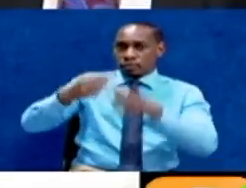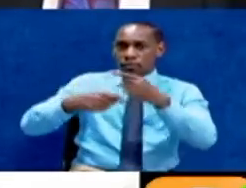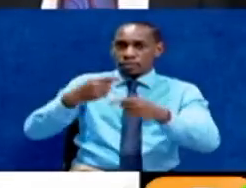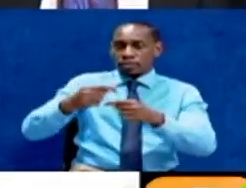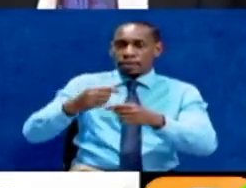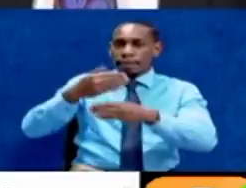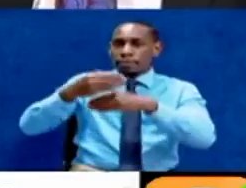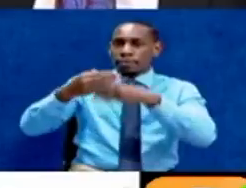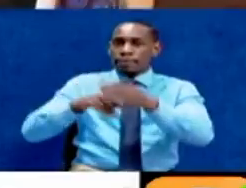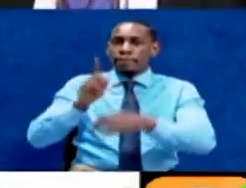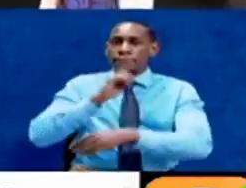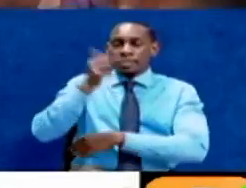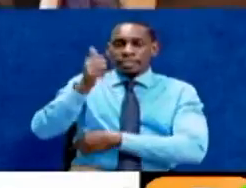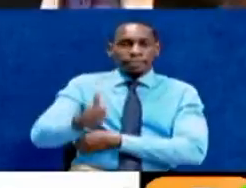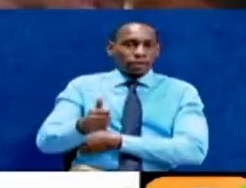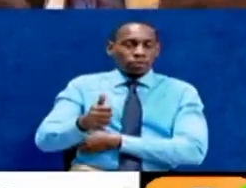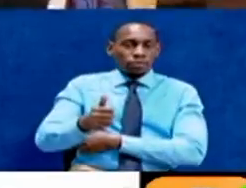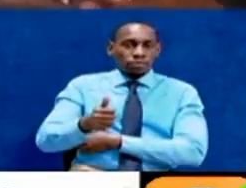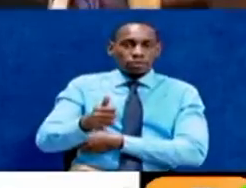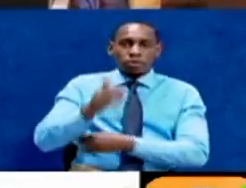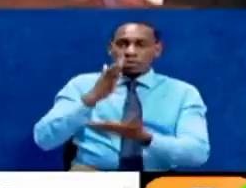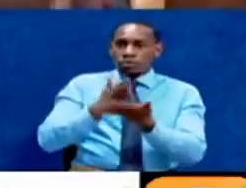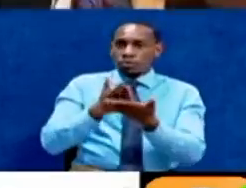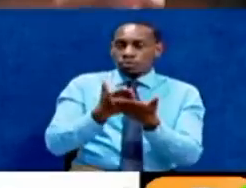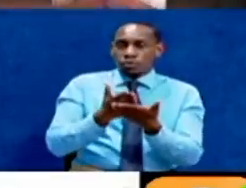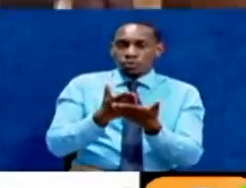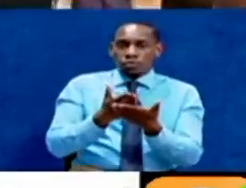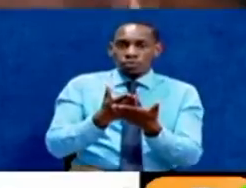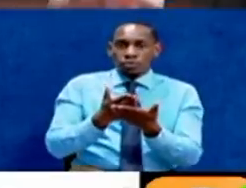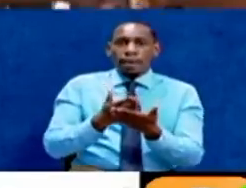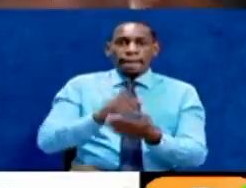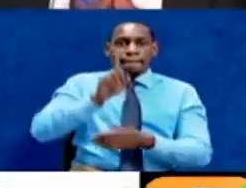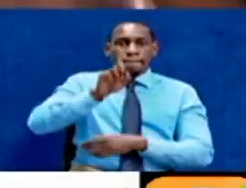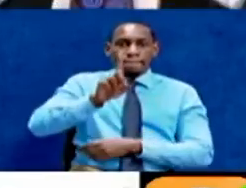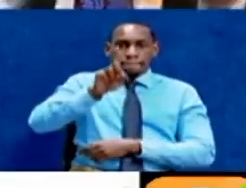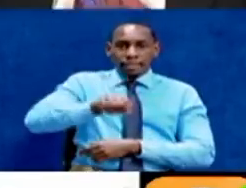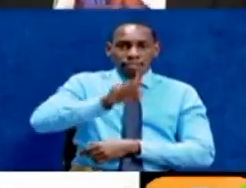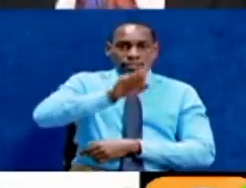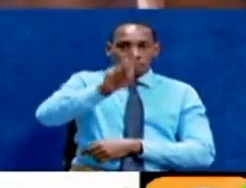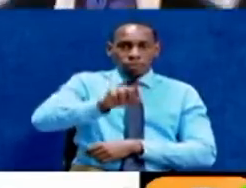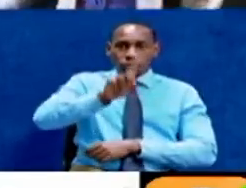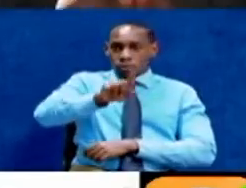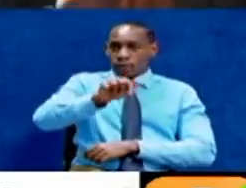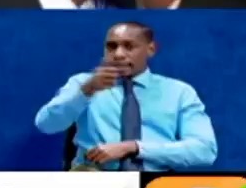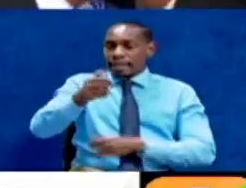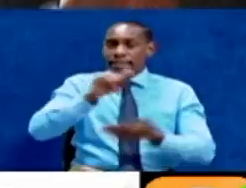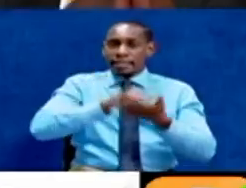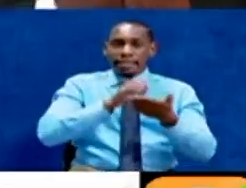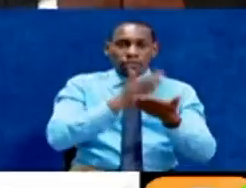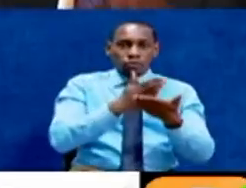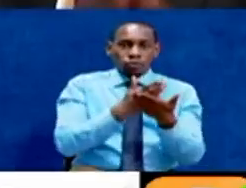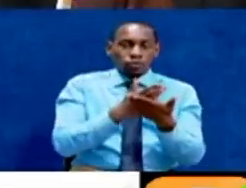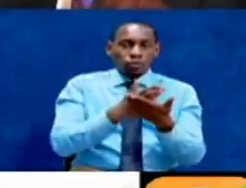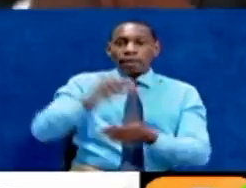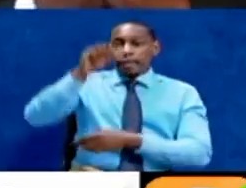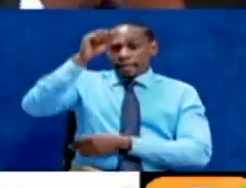They have not been completed. And so we require some bit of peace and questioning of one another to ensure that permanently the government is being put